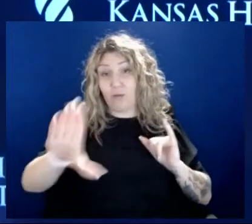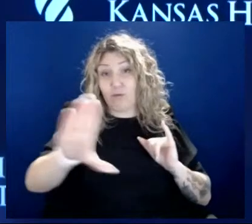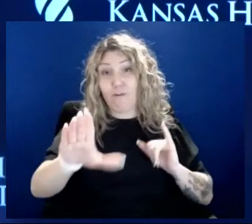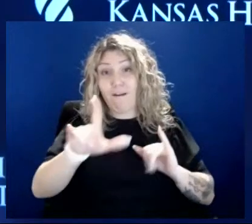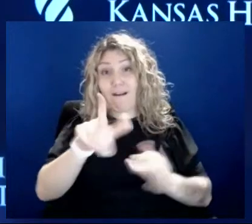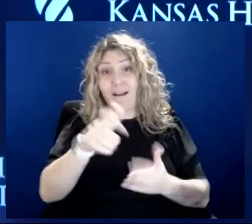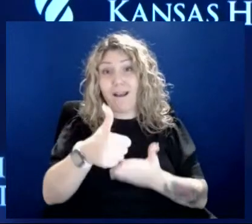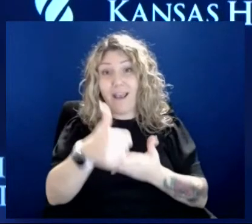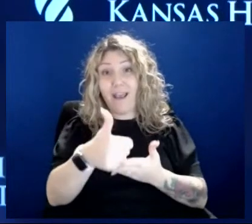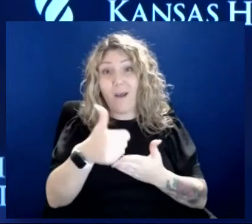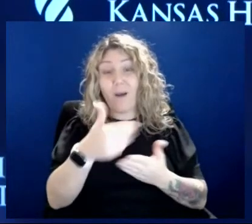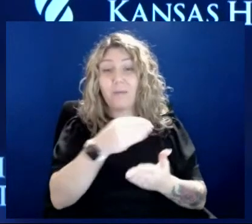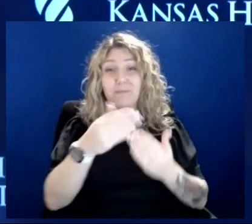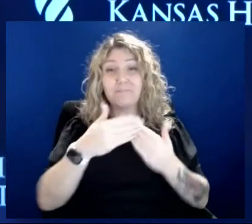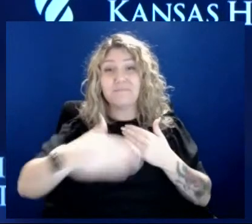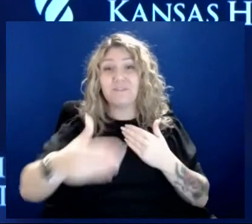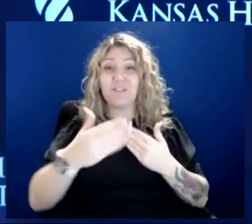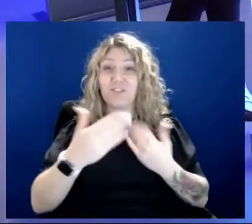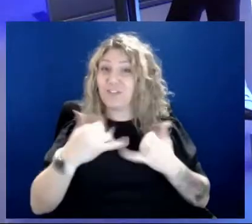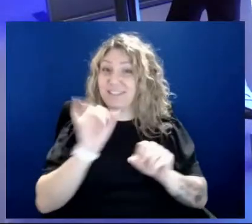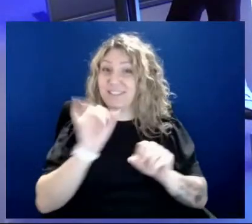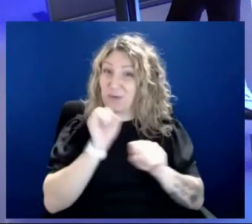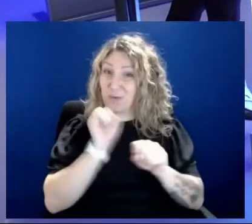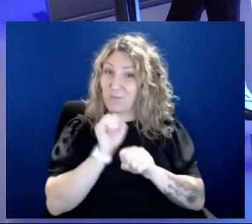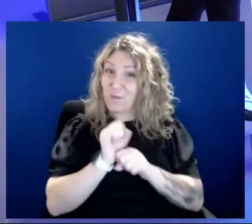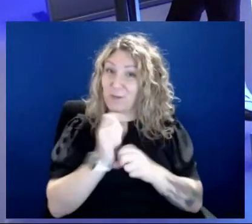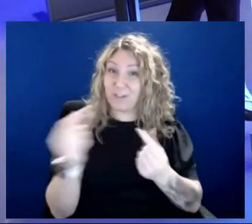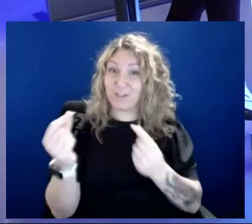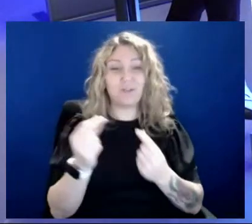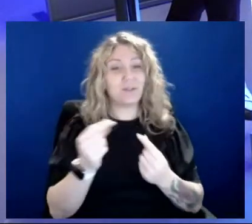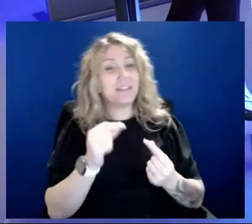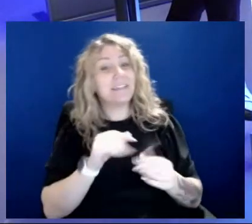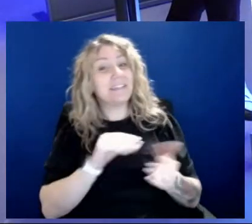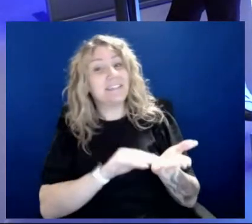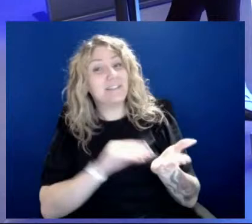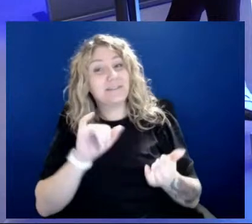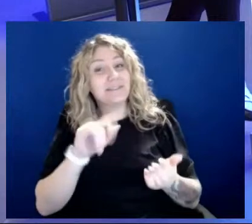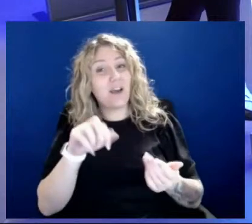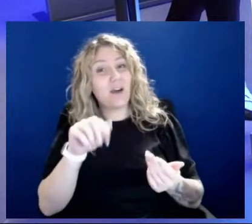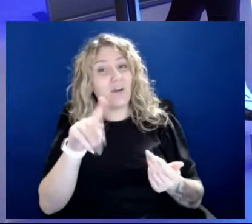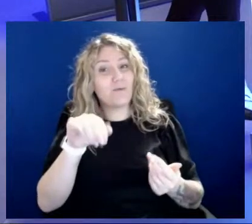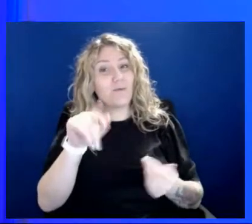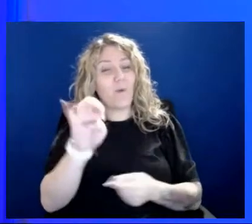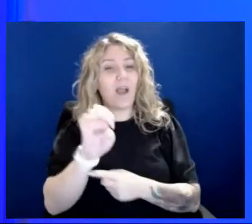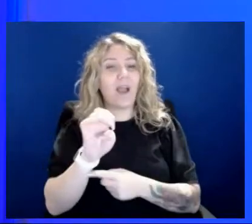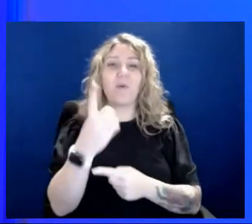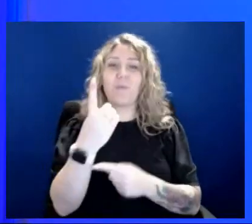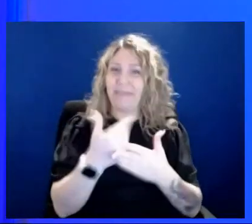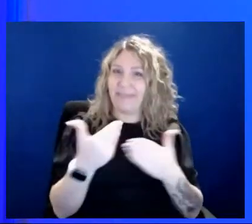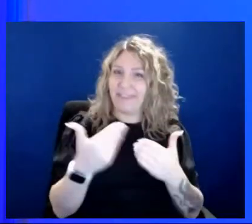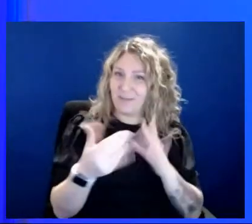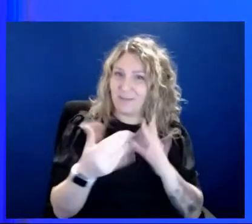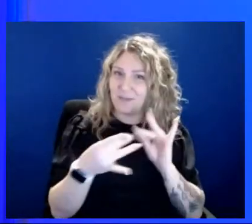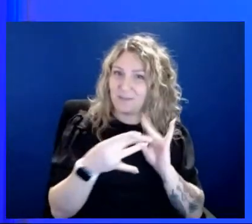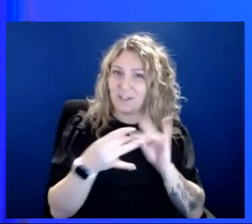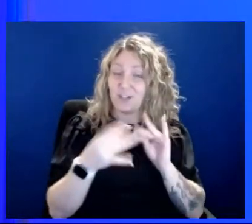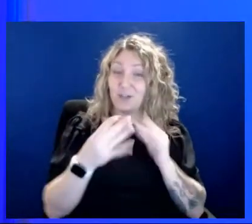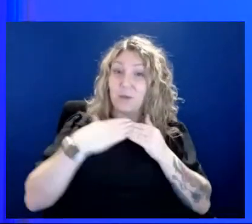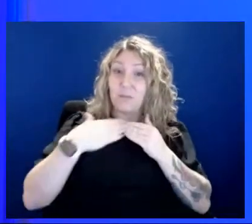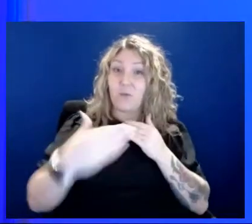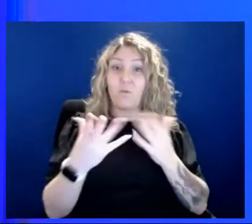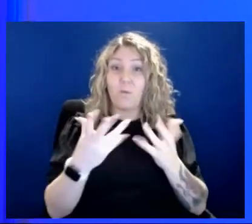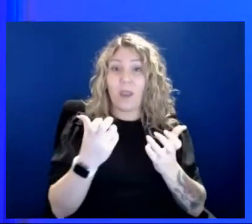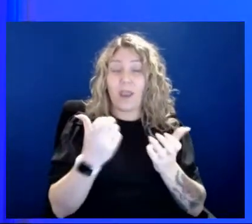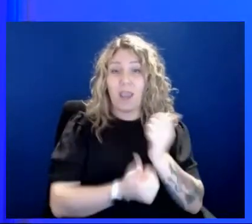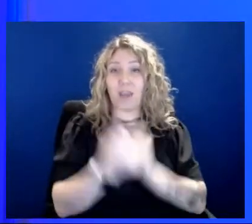forward. There's still work left to do. Dr. Satterwhite. I have one thing to mention. As we move forward, I want everybody to